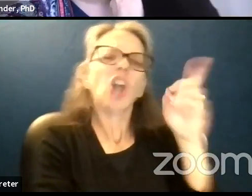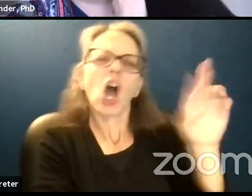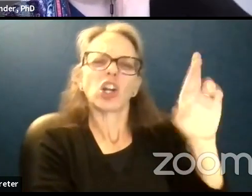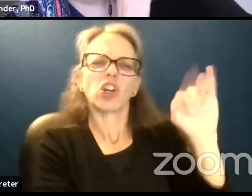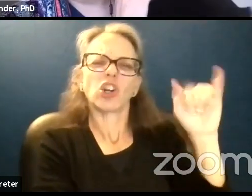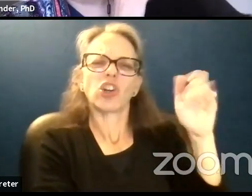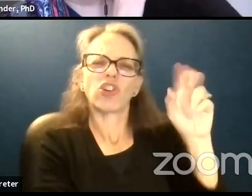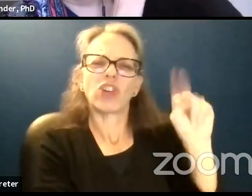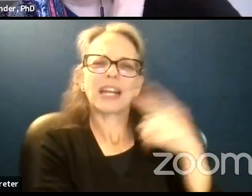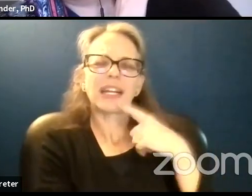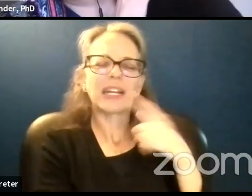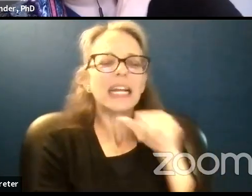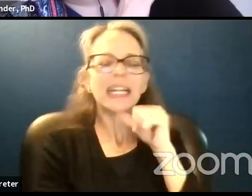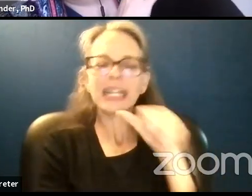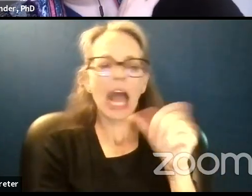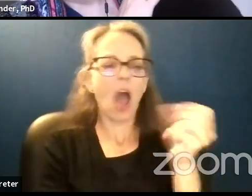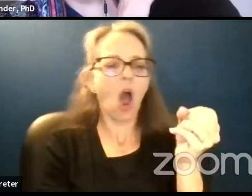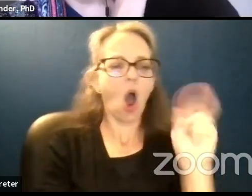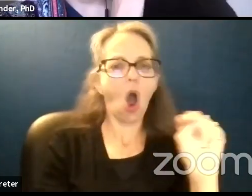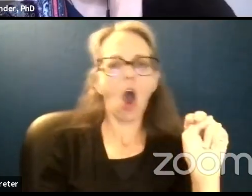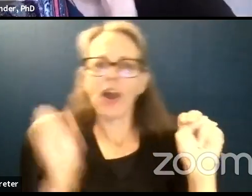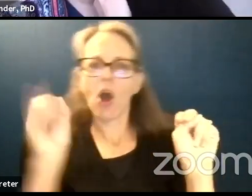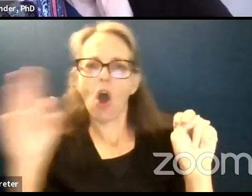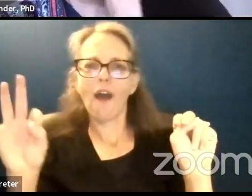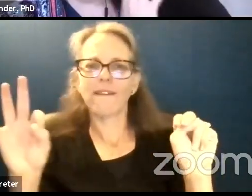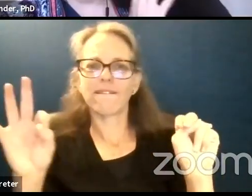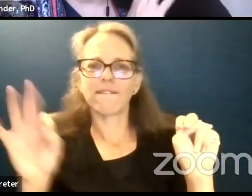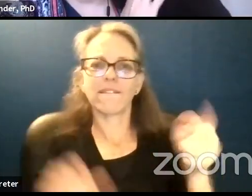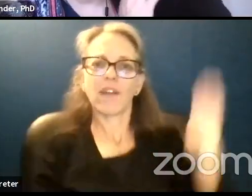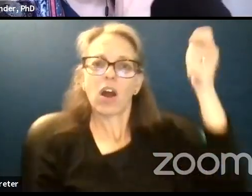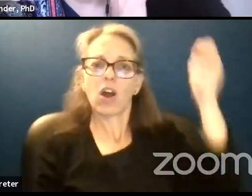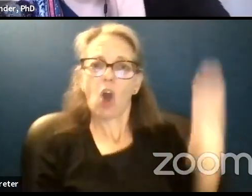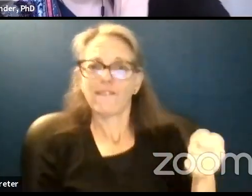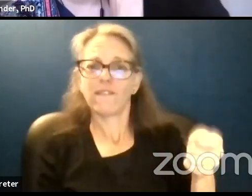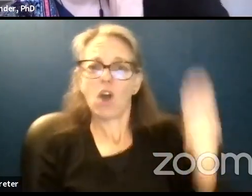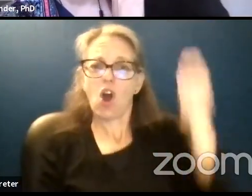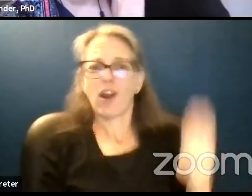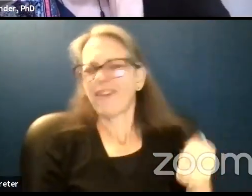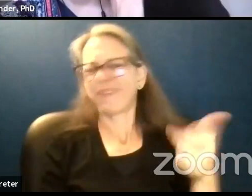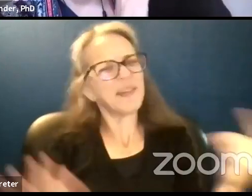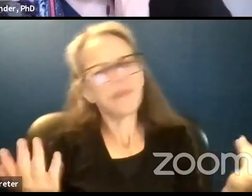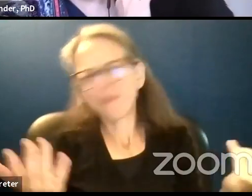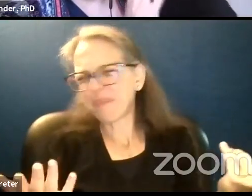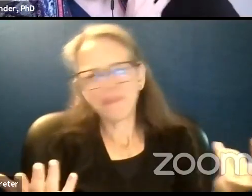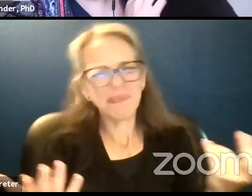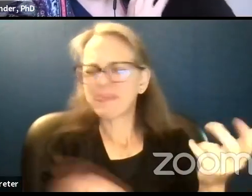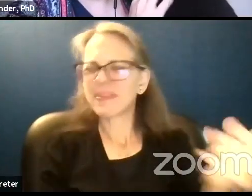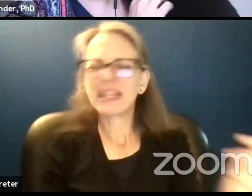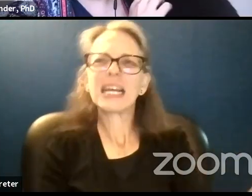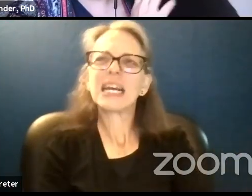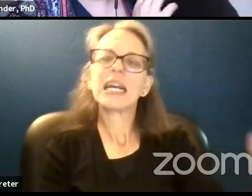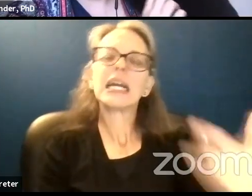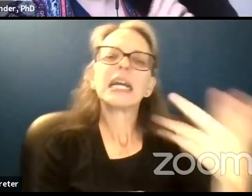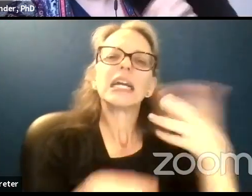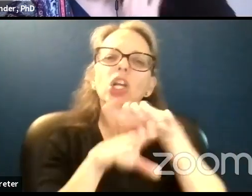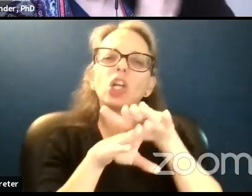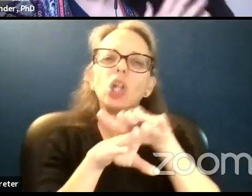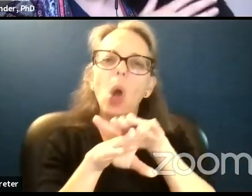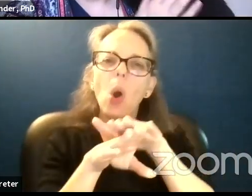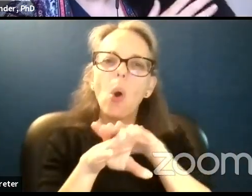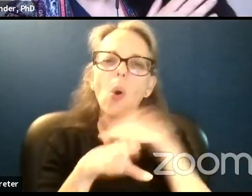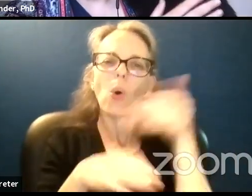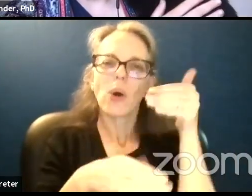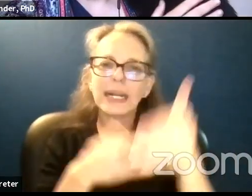says, it's not like an on-off switch. It's not like, okay, good night, coronavirus, see you later. So it's more like slowly we'll be able to